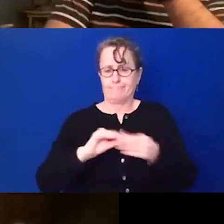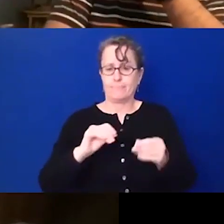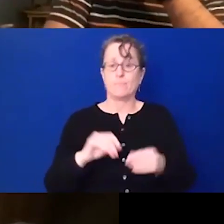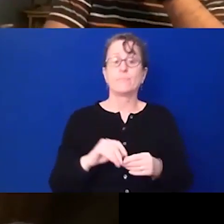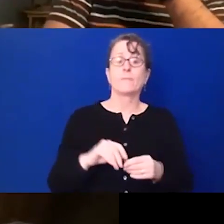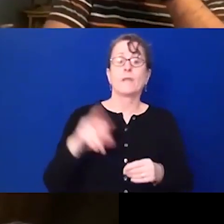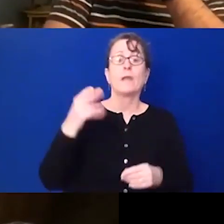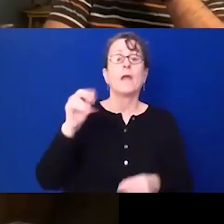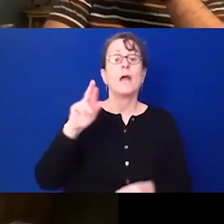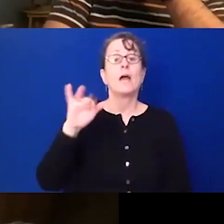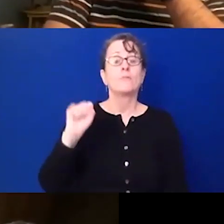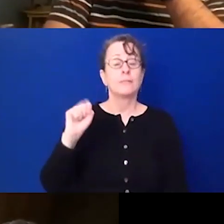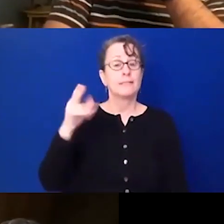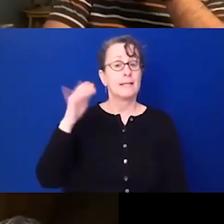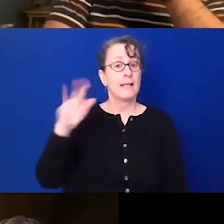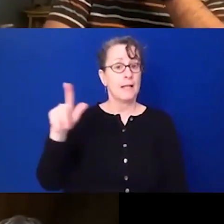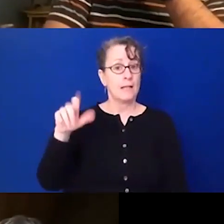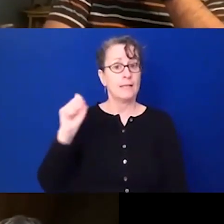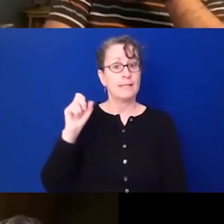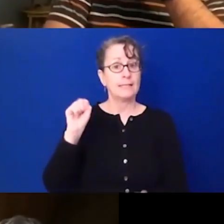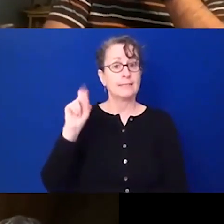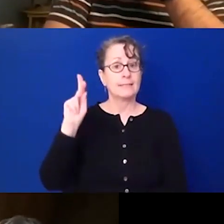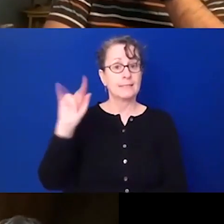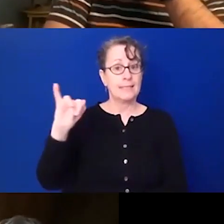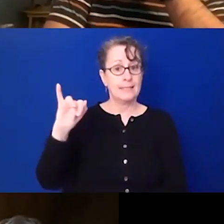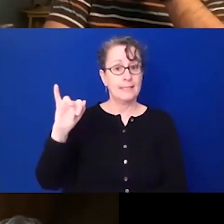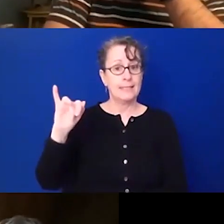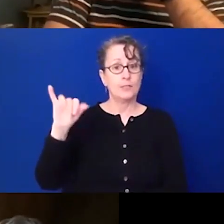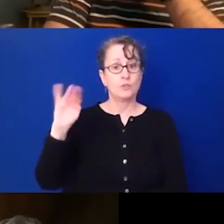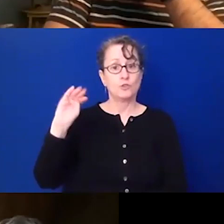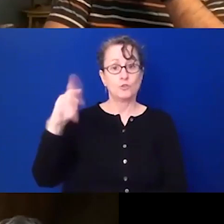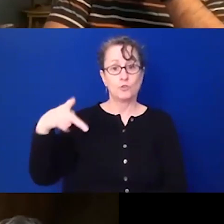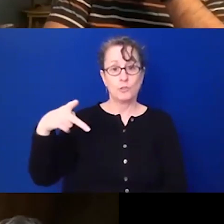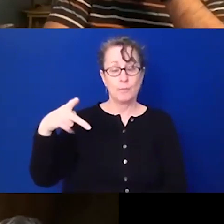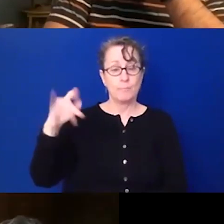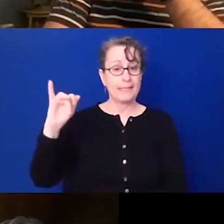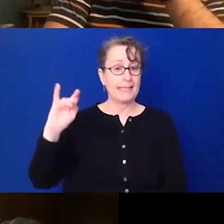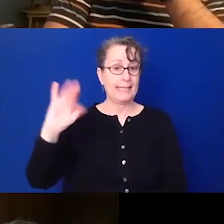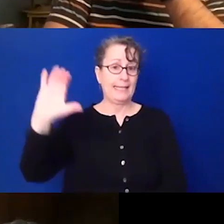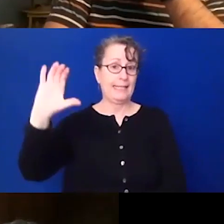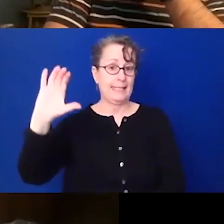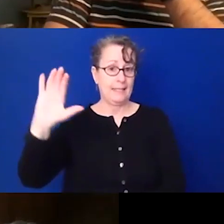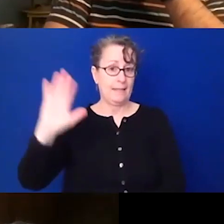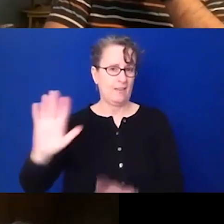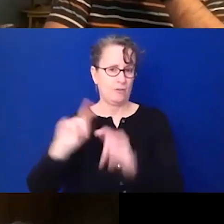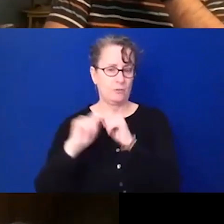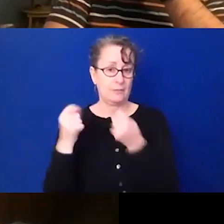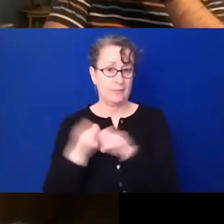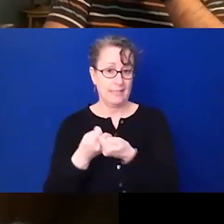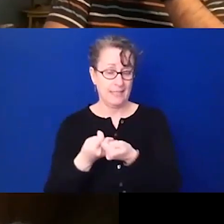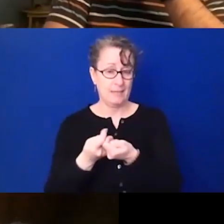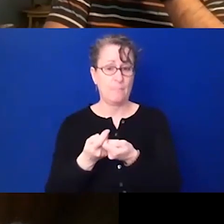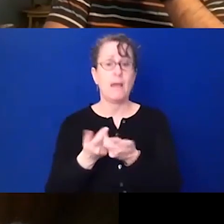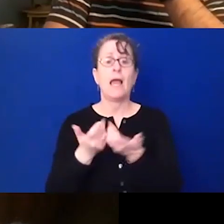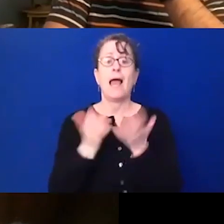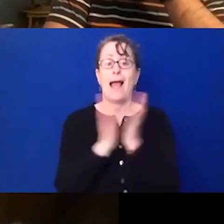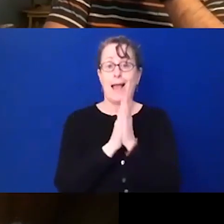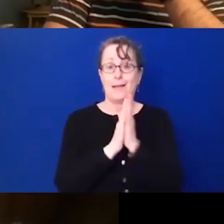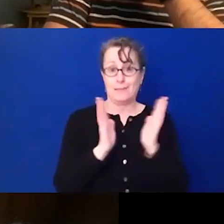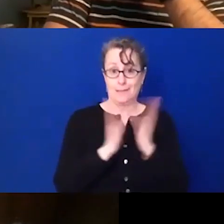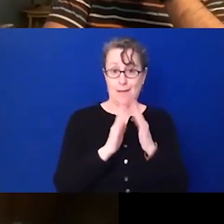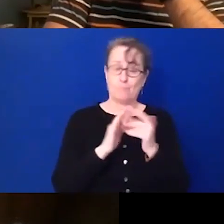Hill Ski Jump Incorporated team, the board there, with an offer of a ski jump sculpture that is,